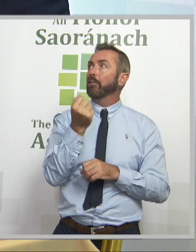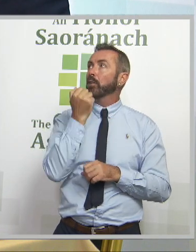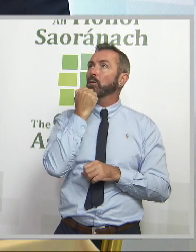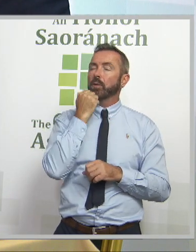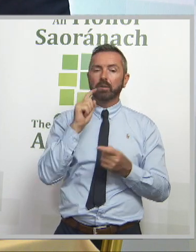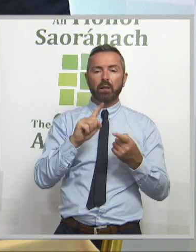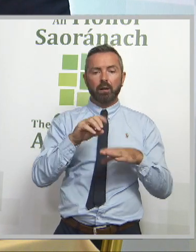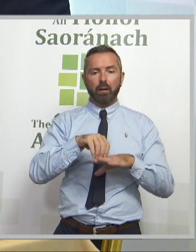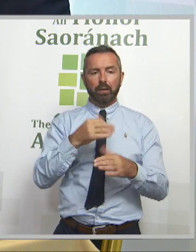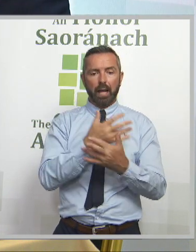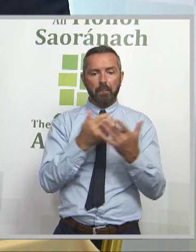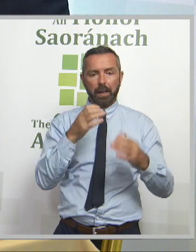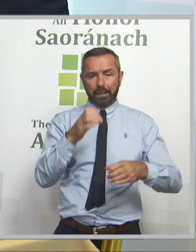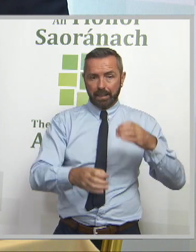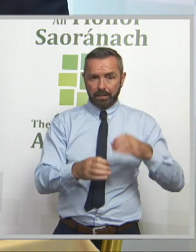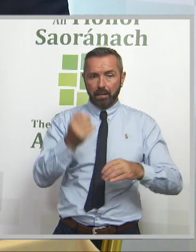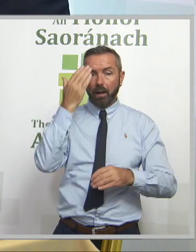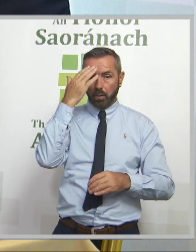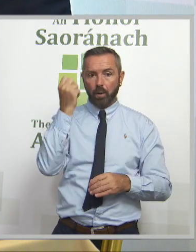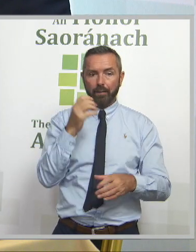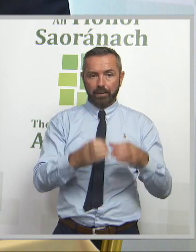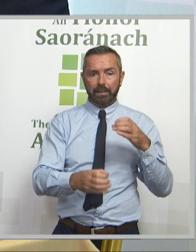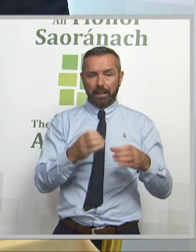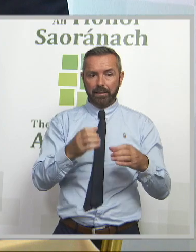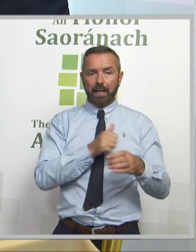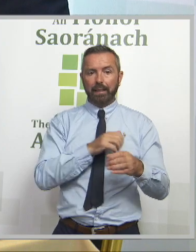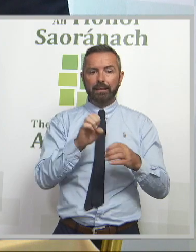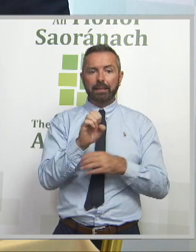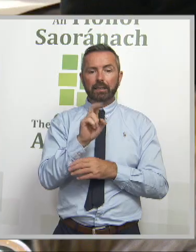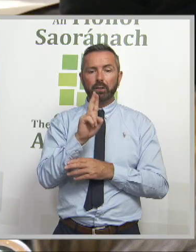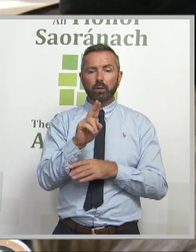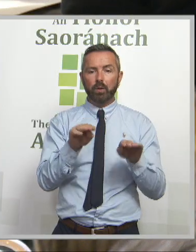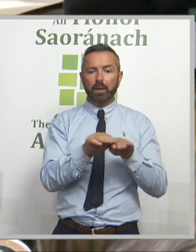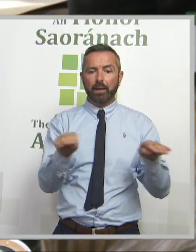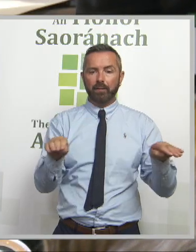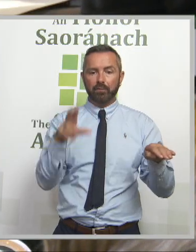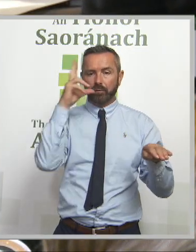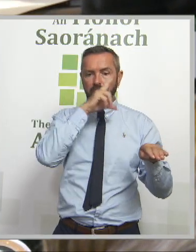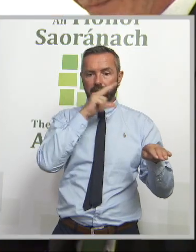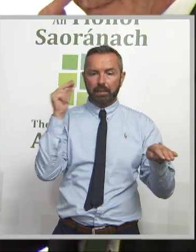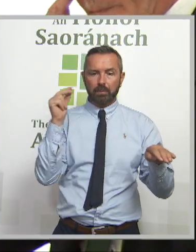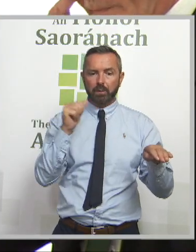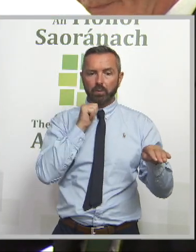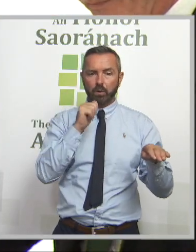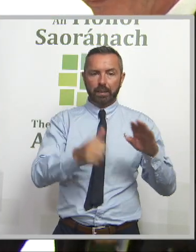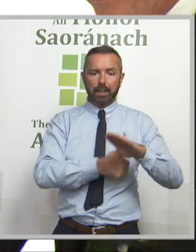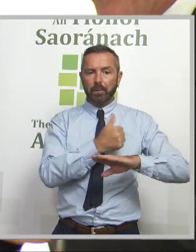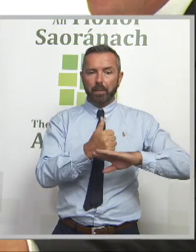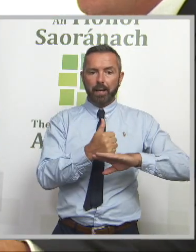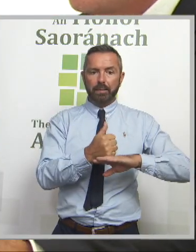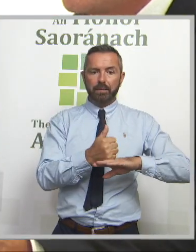how many cases. I know that there have been cases taken at an EU level. So, for example, for not implementing like